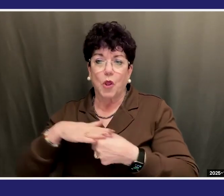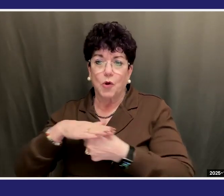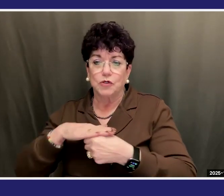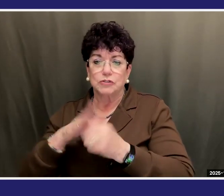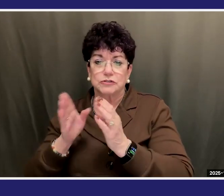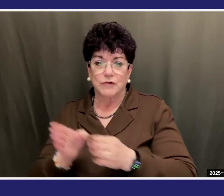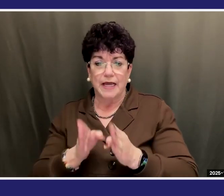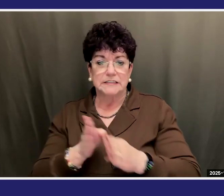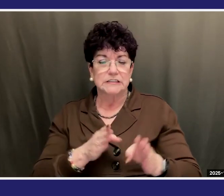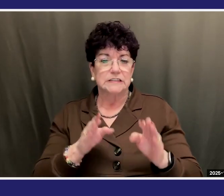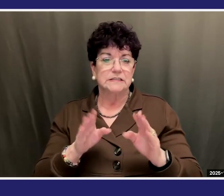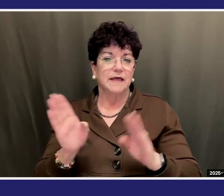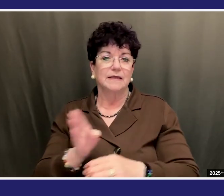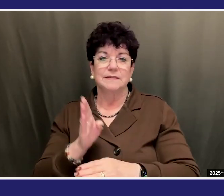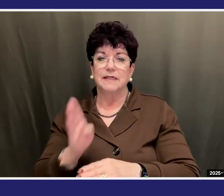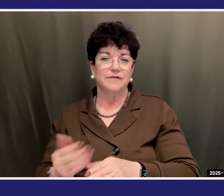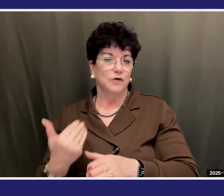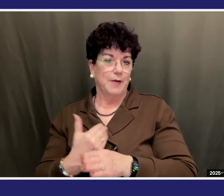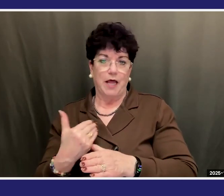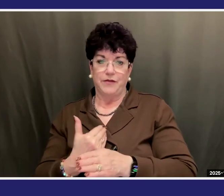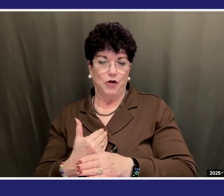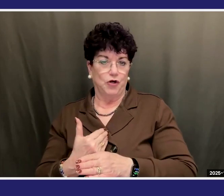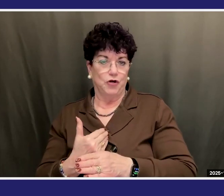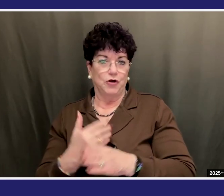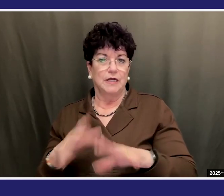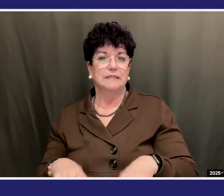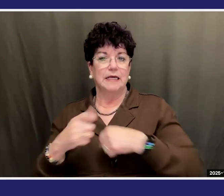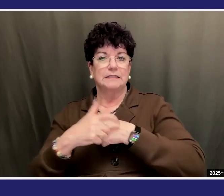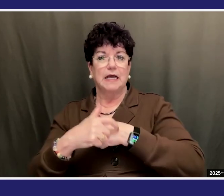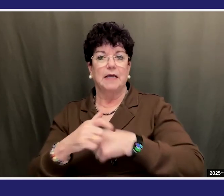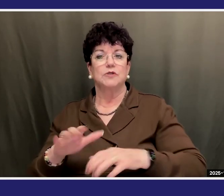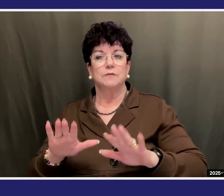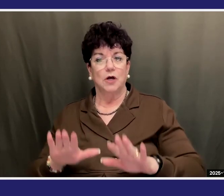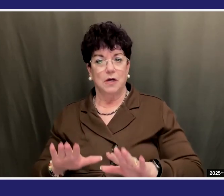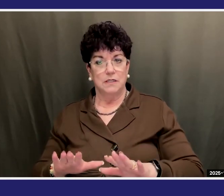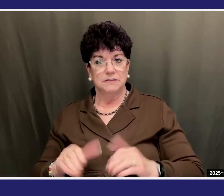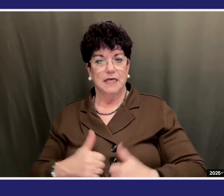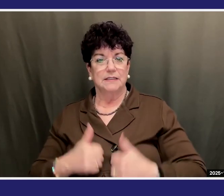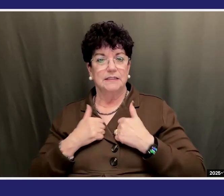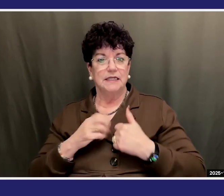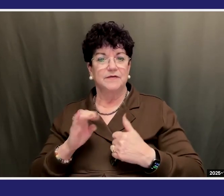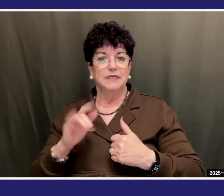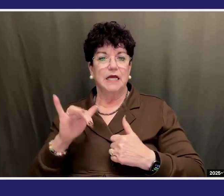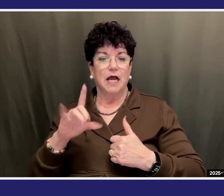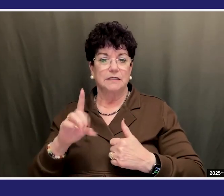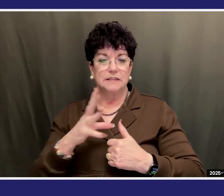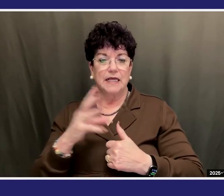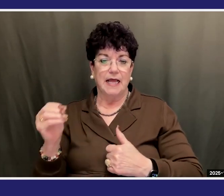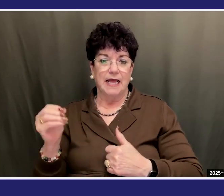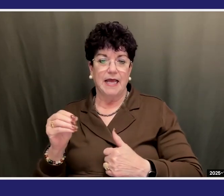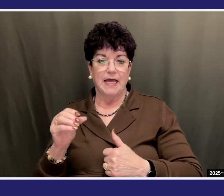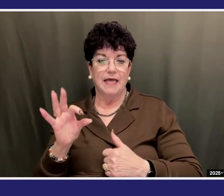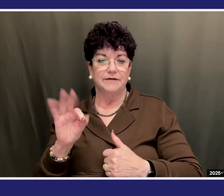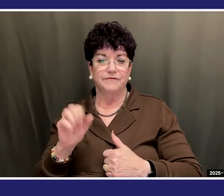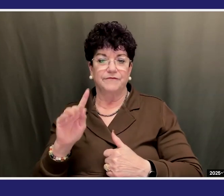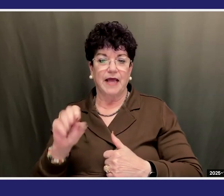strategies here. There's Never a Bother, Take Space to Pause, Live Beyond, and Facts Fight Fentanyl. And then on